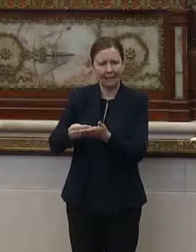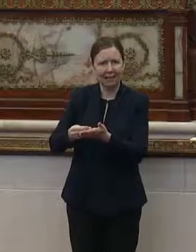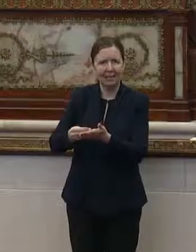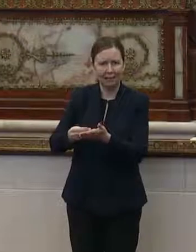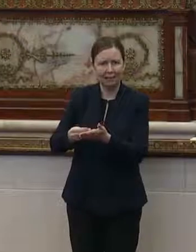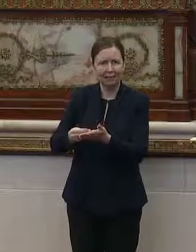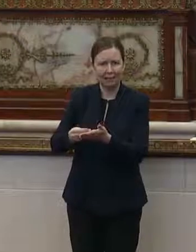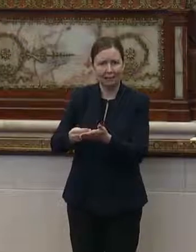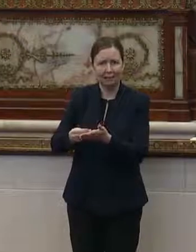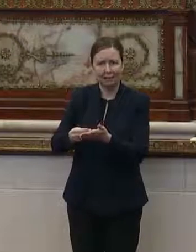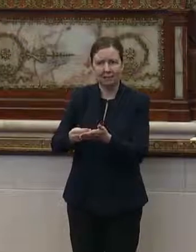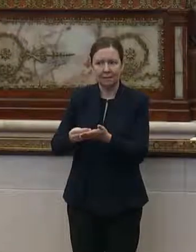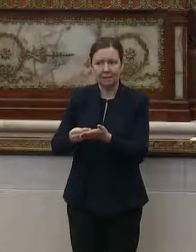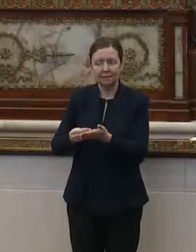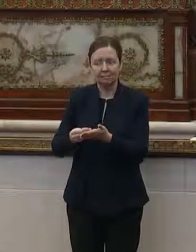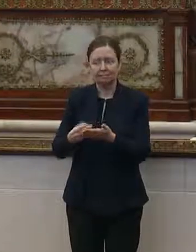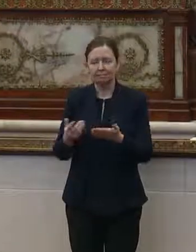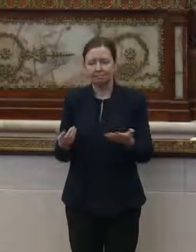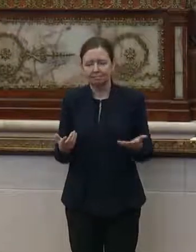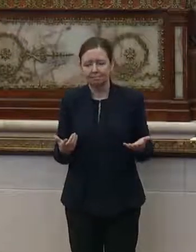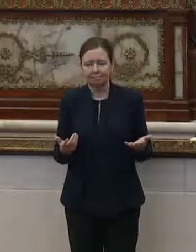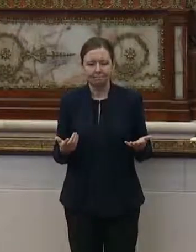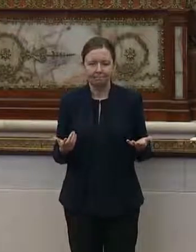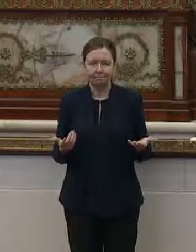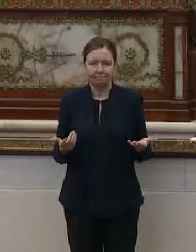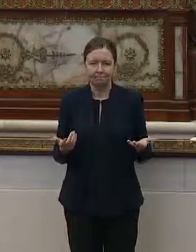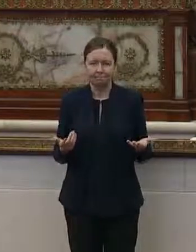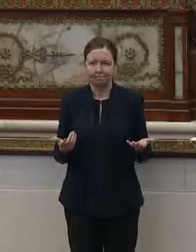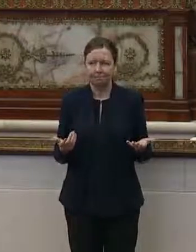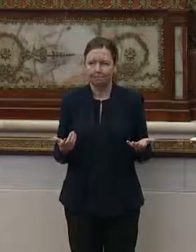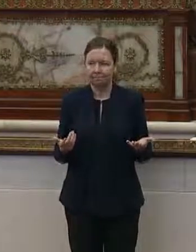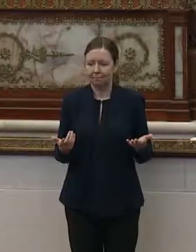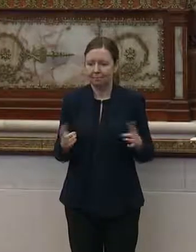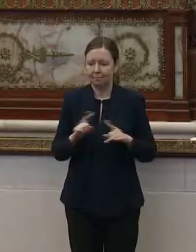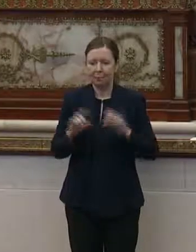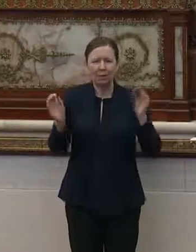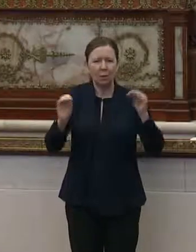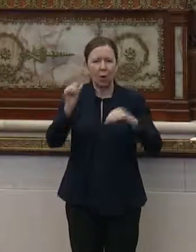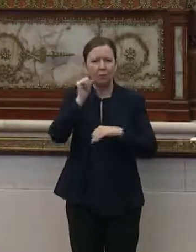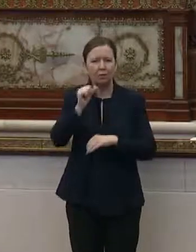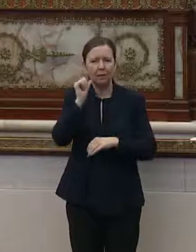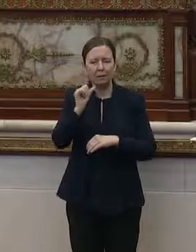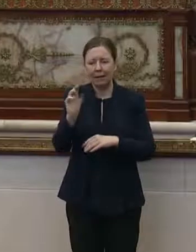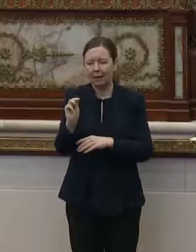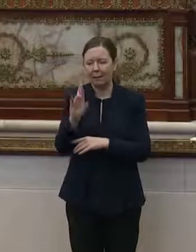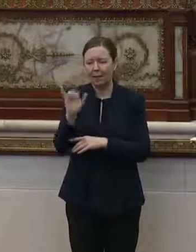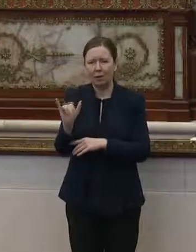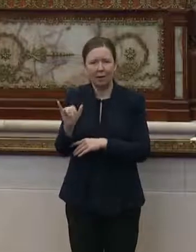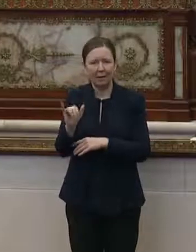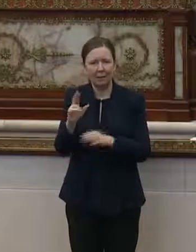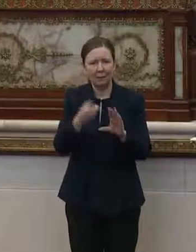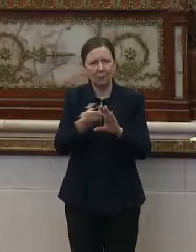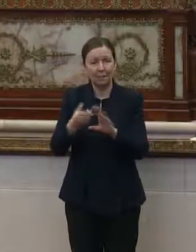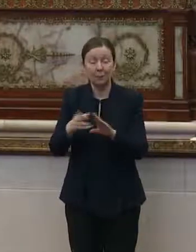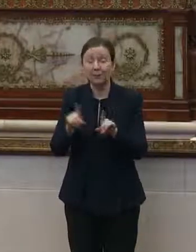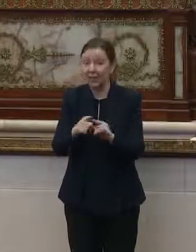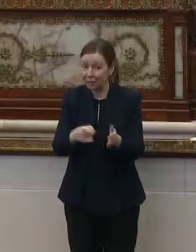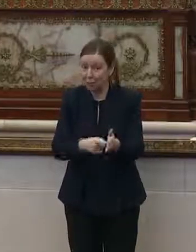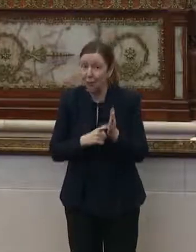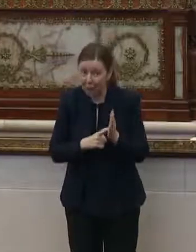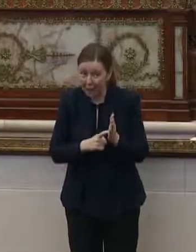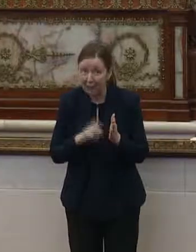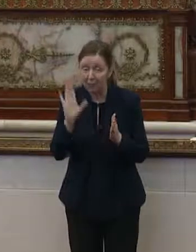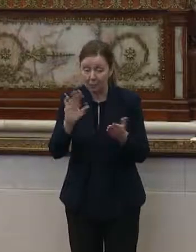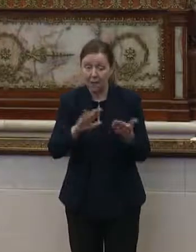existing contract, which had no female minority participation as required by the